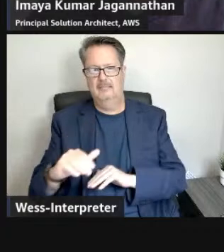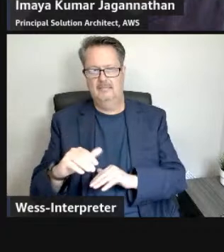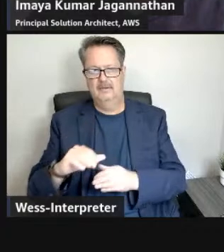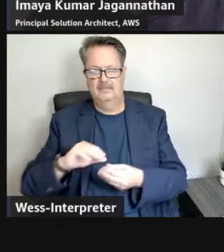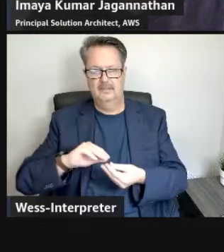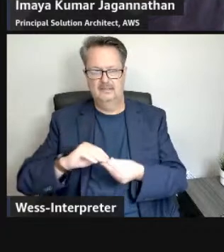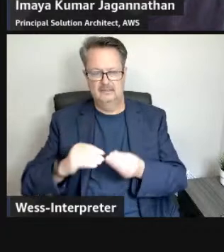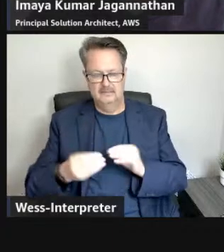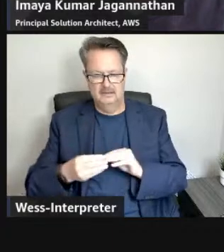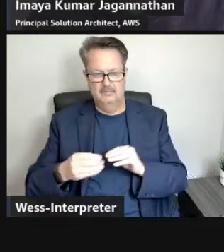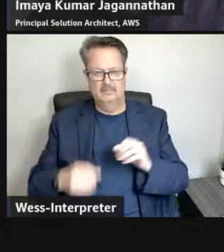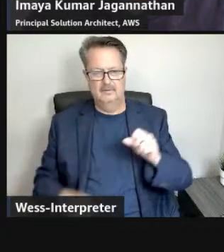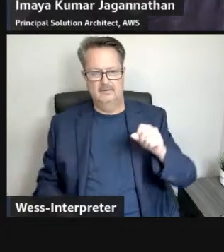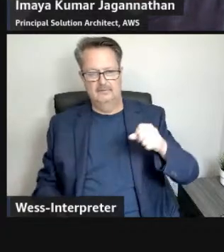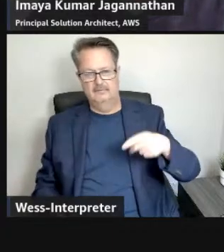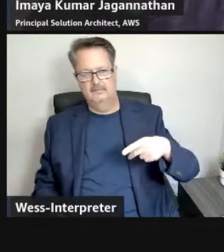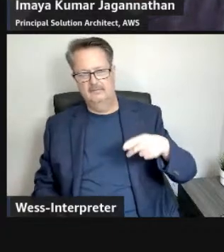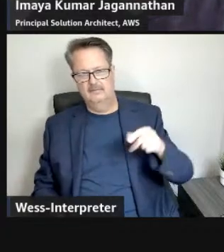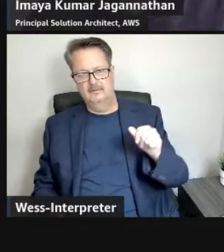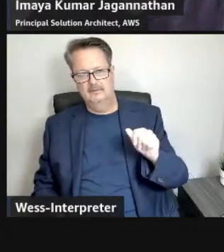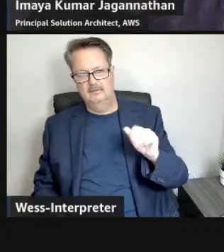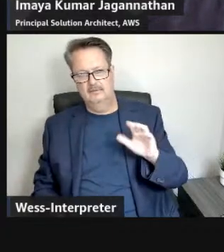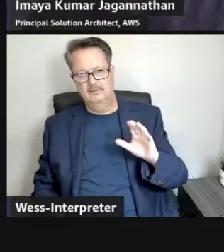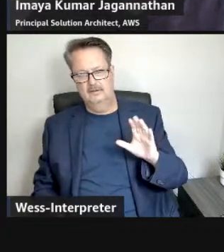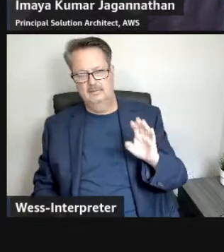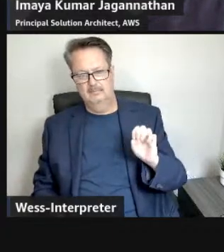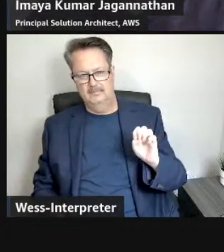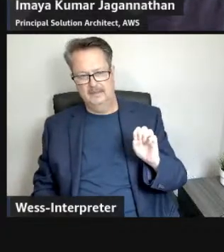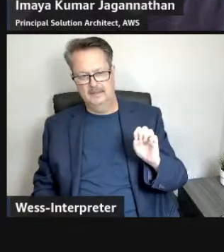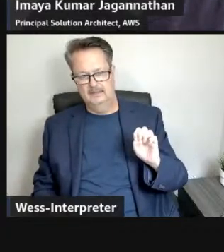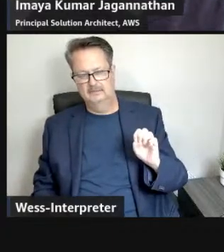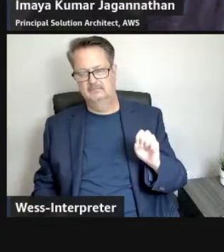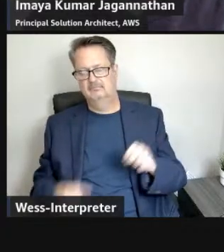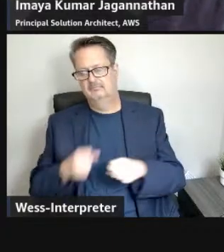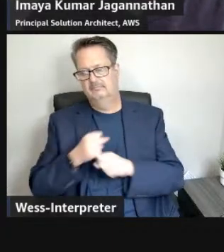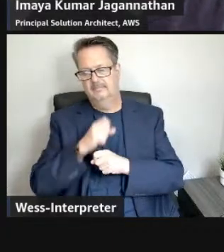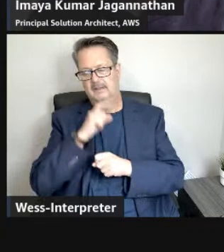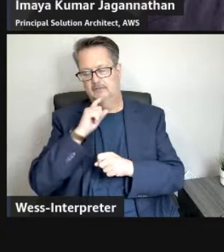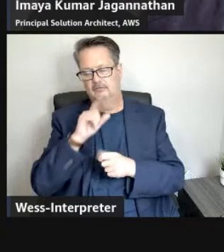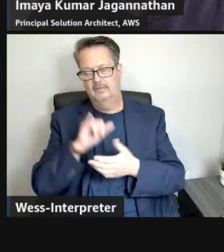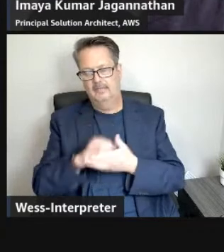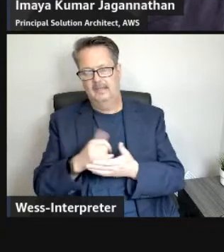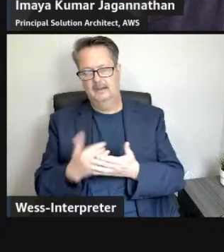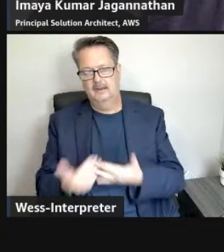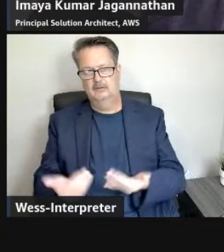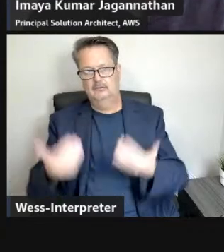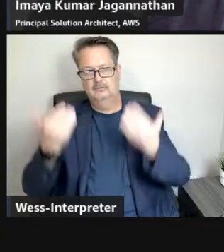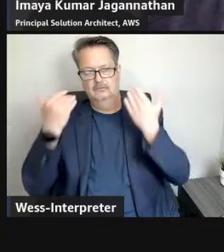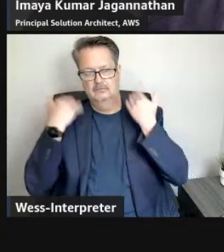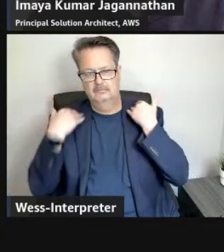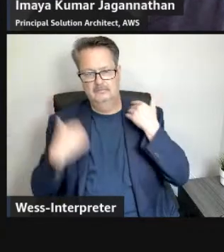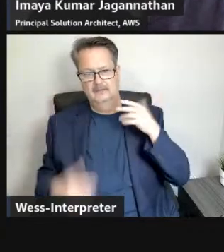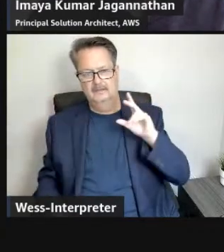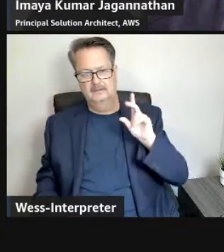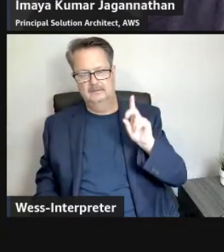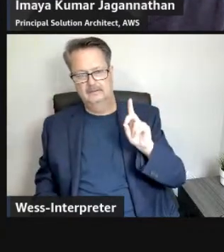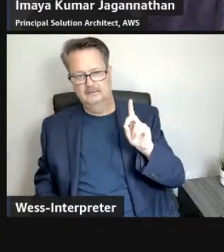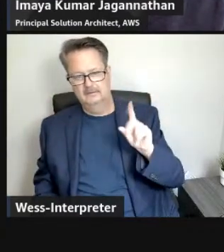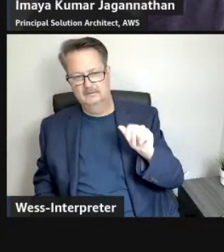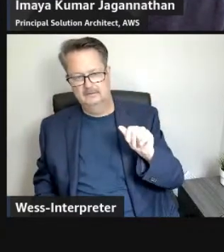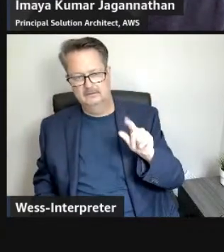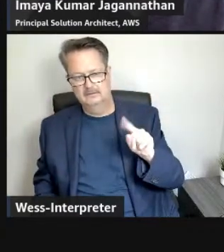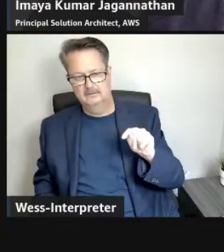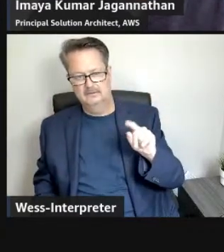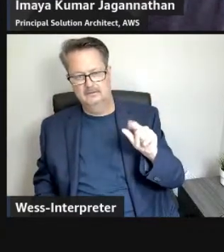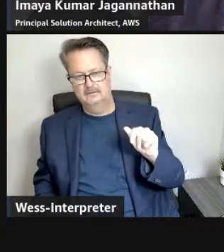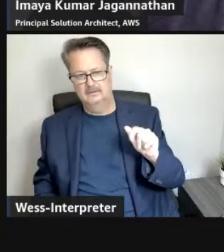scrape. So your OpenTelemetry collector is not ending up scraping way too much data and not being able to process on a very frequent basis. And